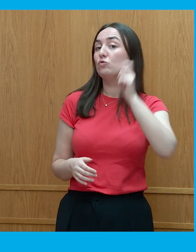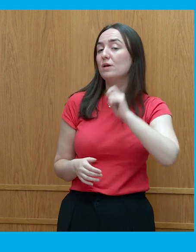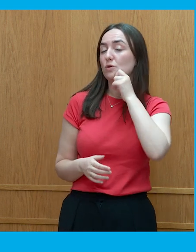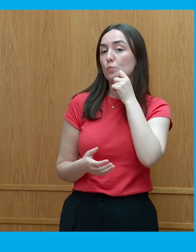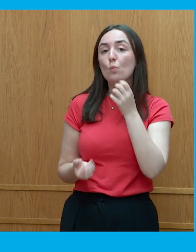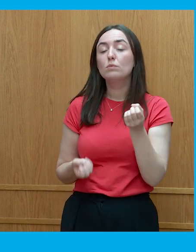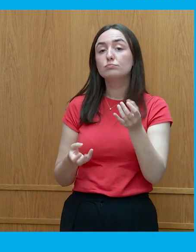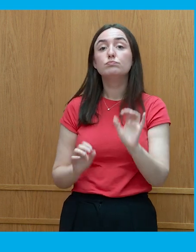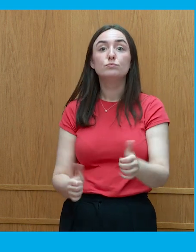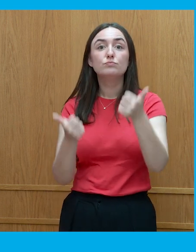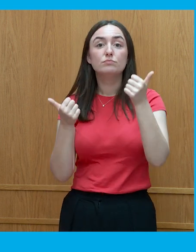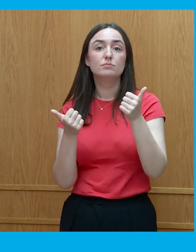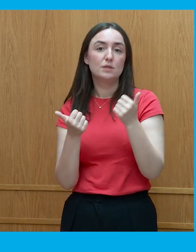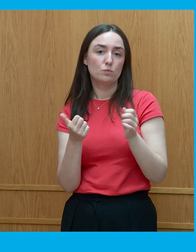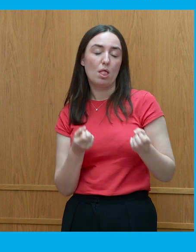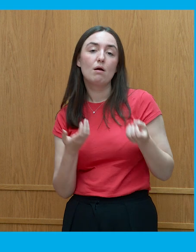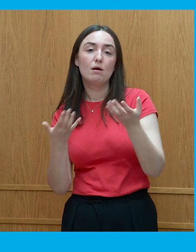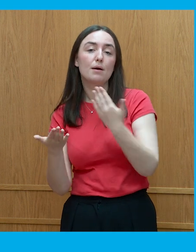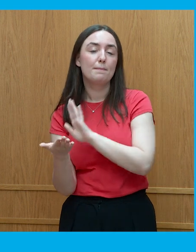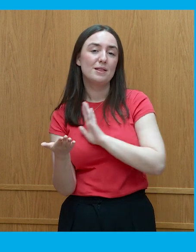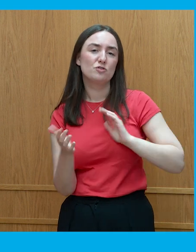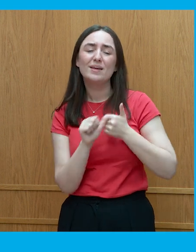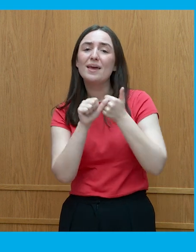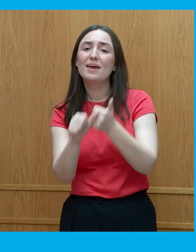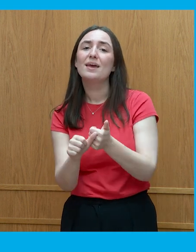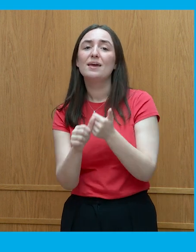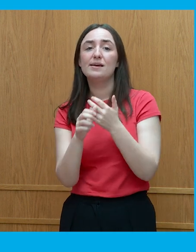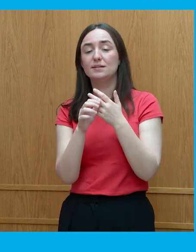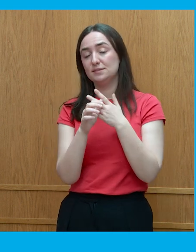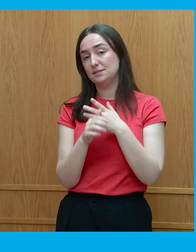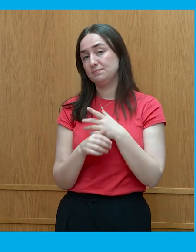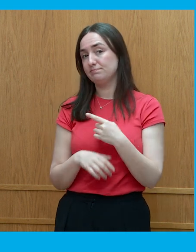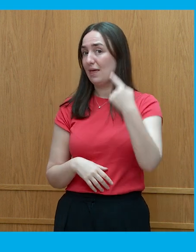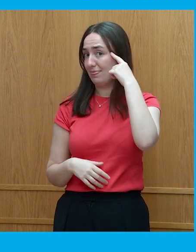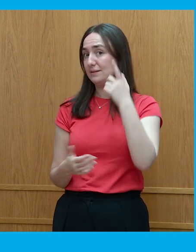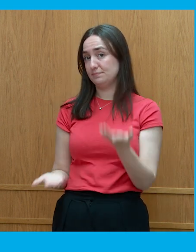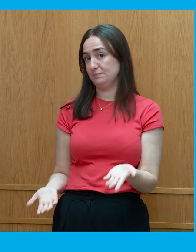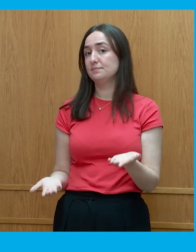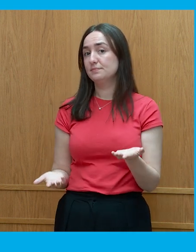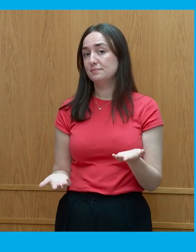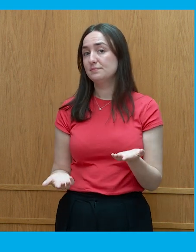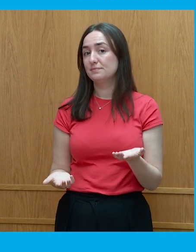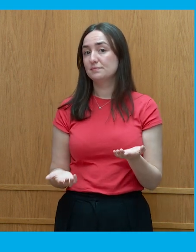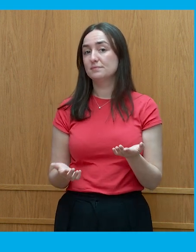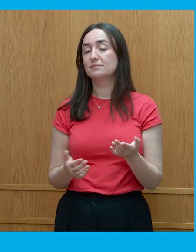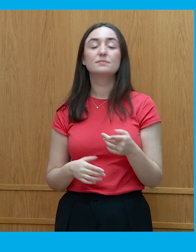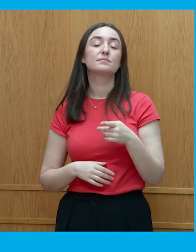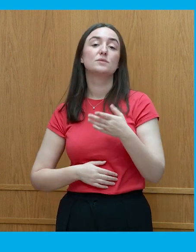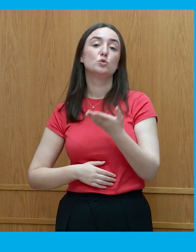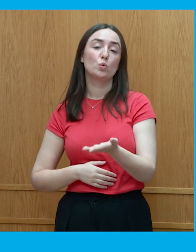sending military aid and of being the lead nation in the NATO alliance, that's not going to change. So that's going to